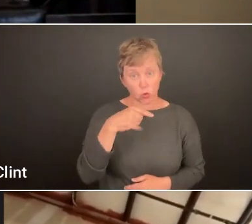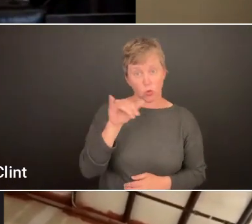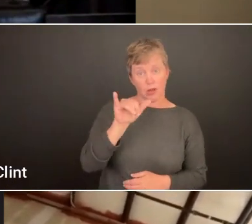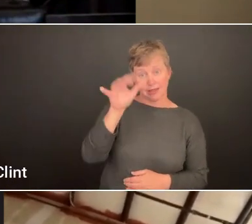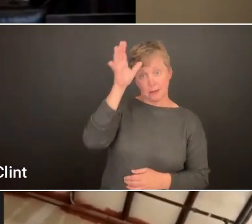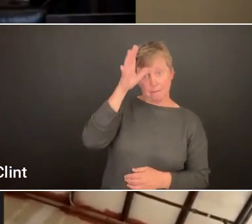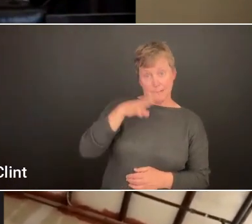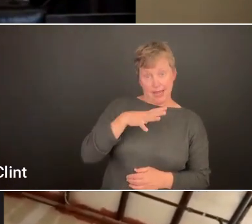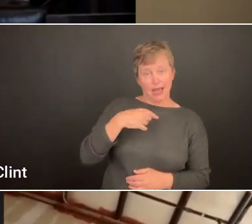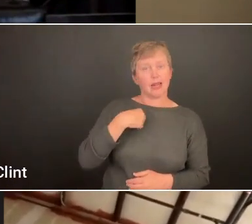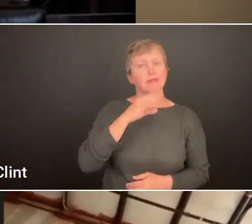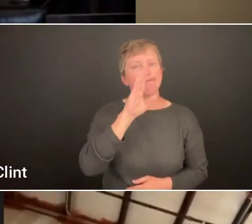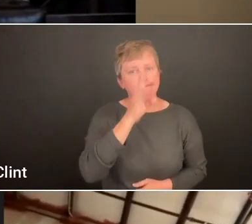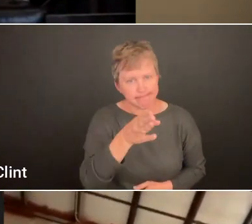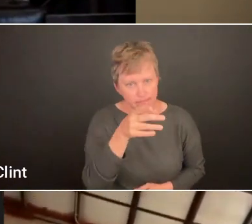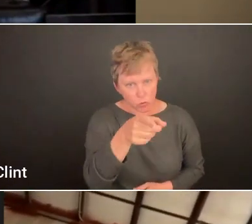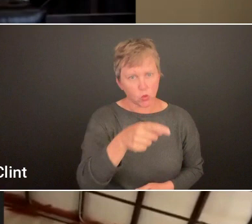as a male,